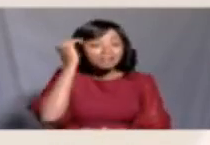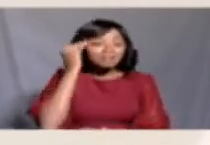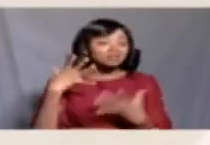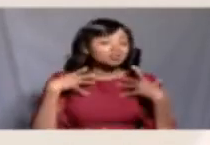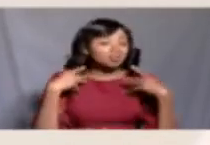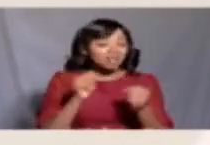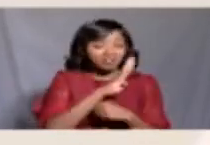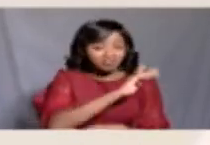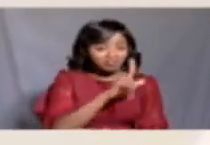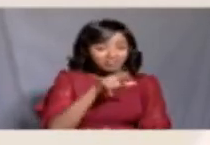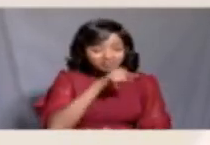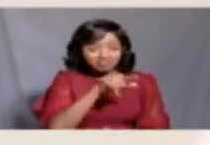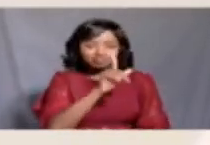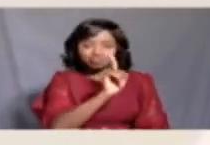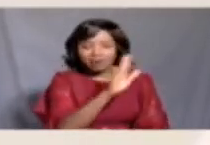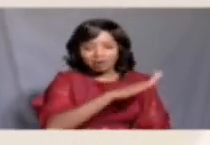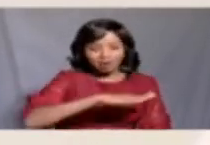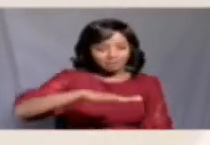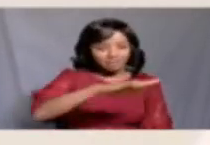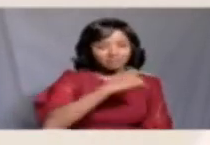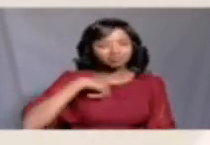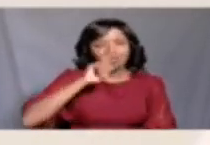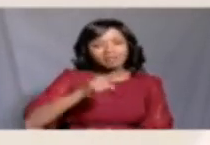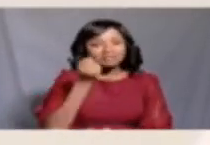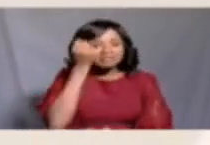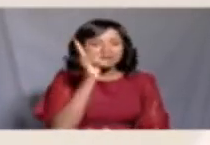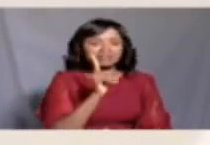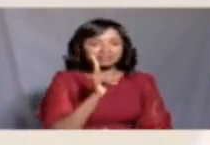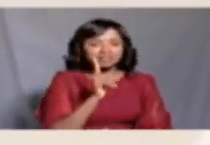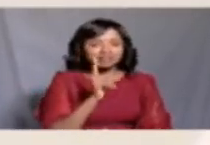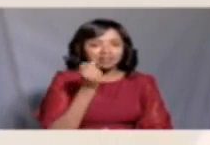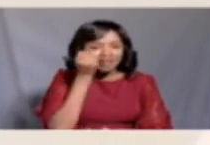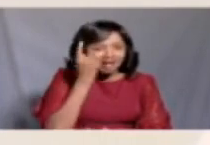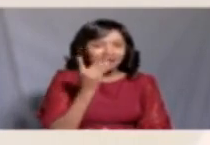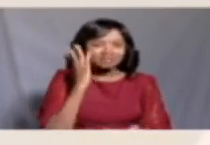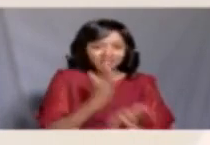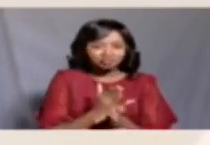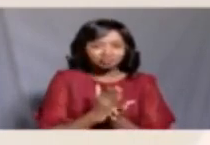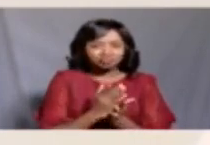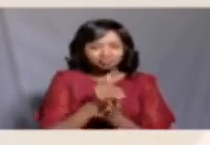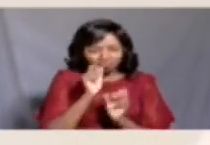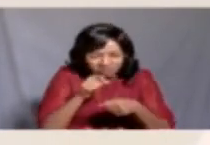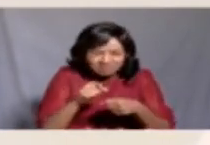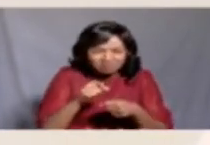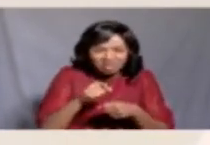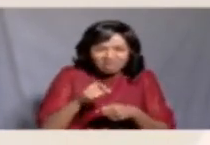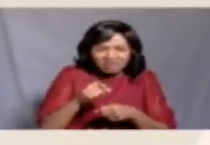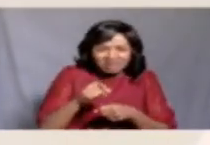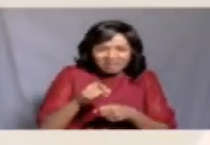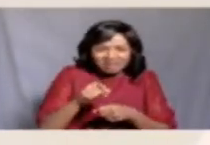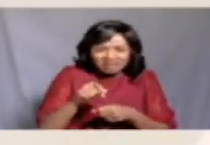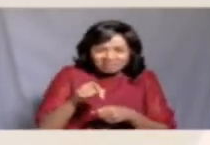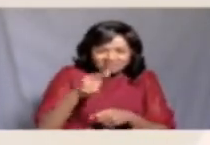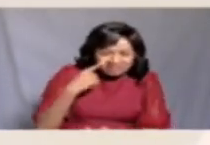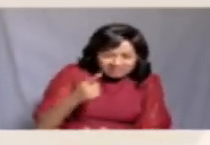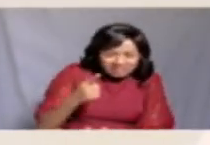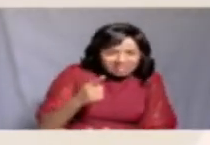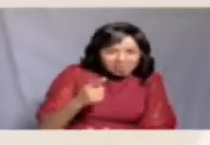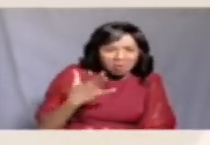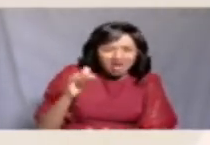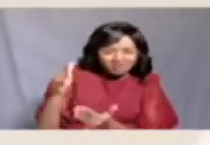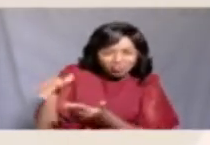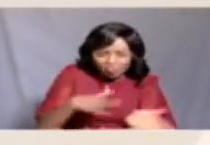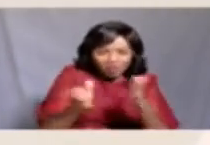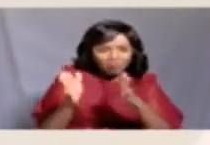one of the places where we actually figure out, like, you know, can we decriminalize? Or can we actually have a methodology